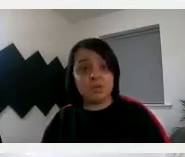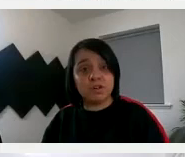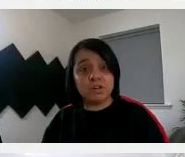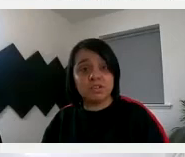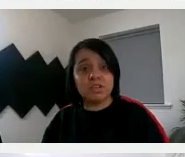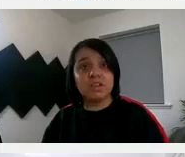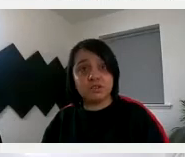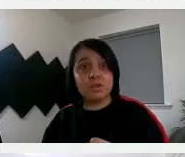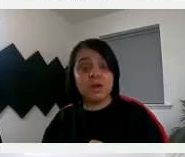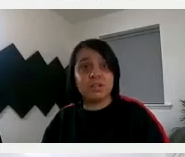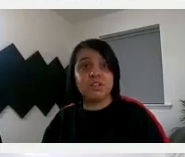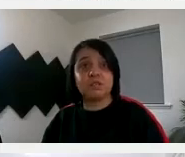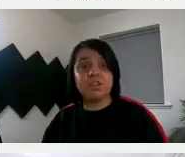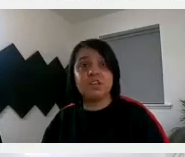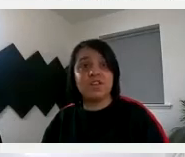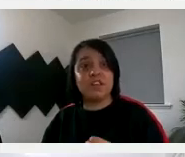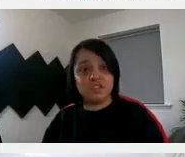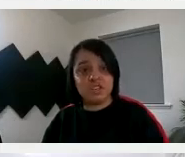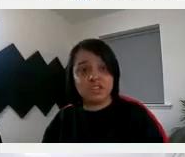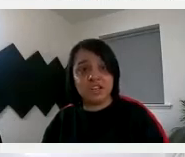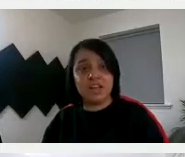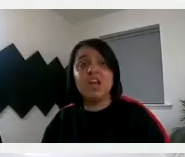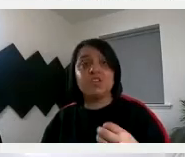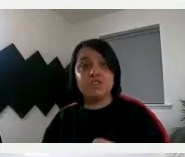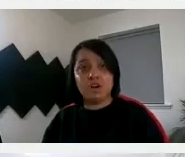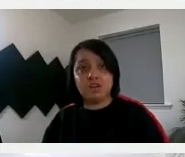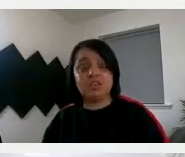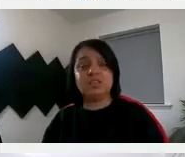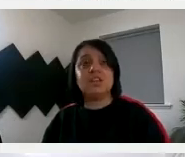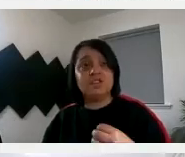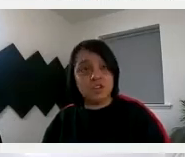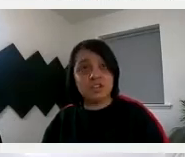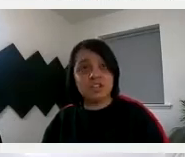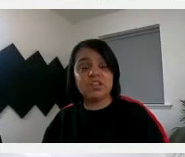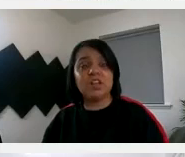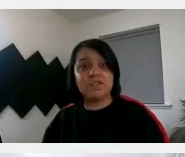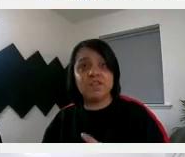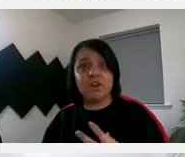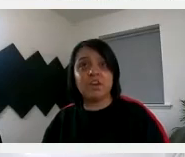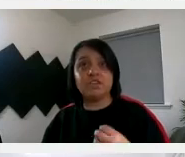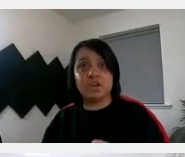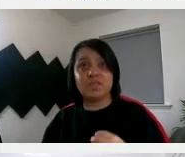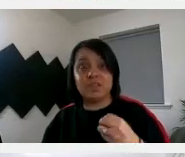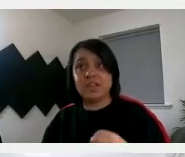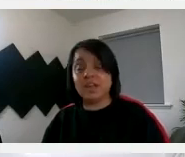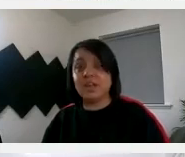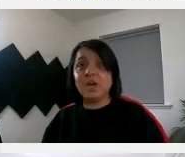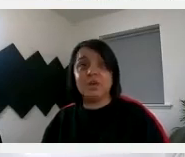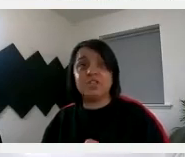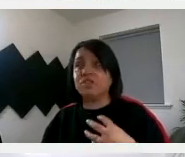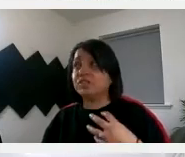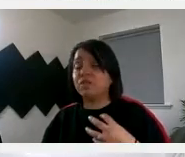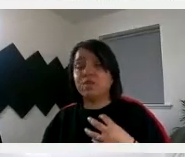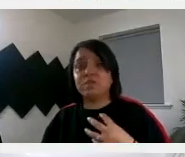skilled workers to Aberdeen. You'll see a lot of engineers here, doctors, nurses, like very high jobs here.